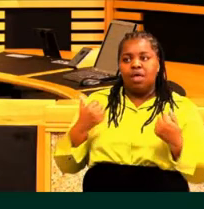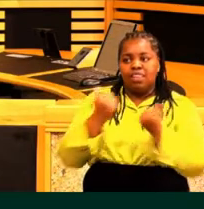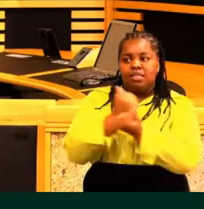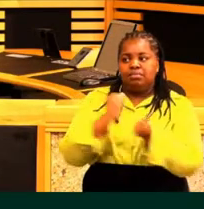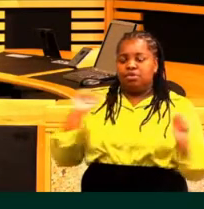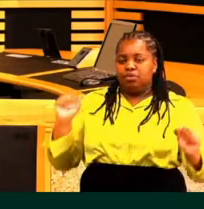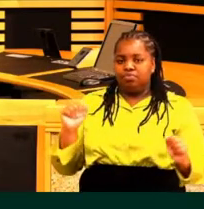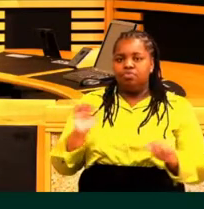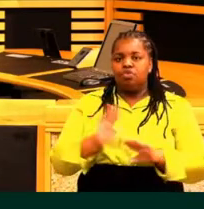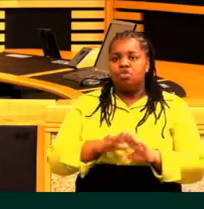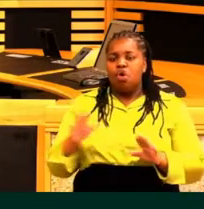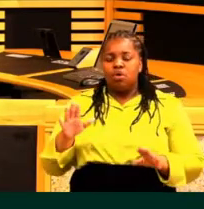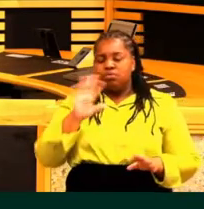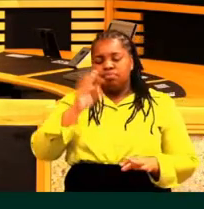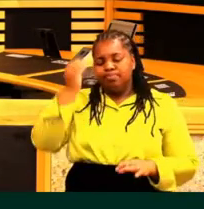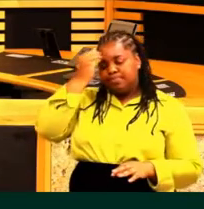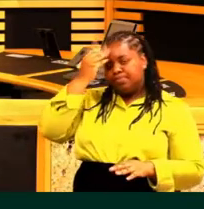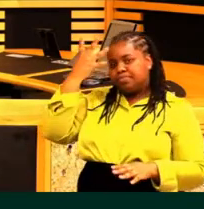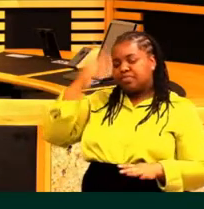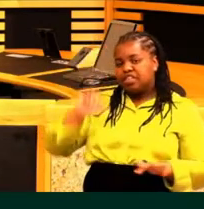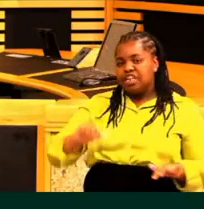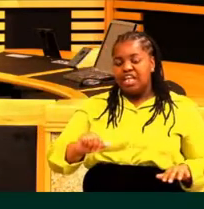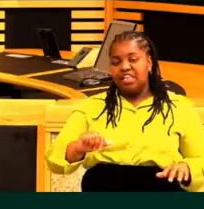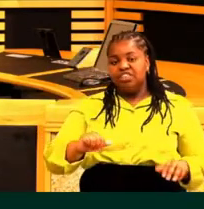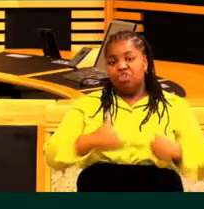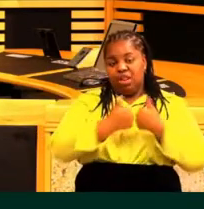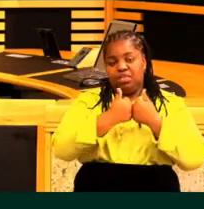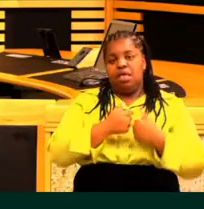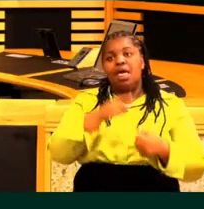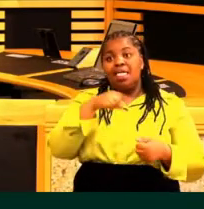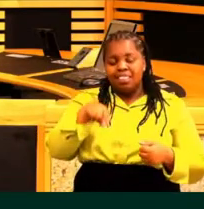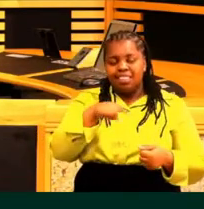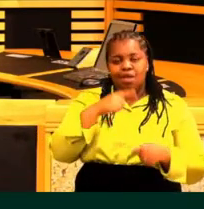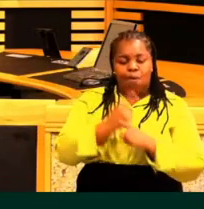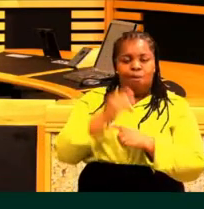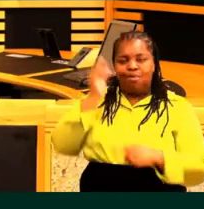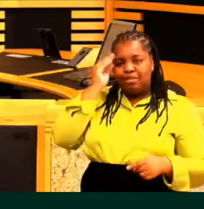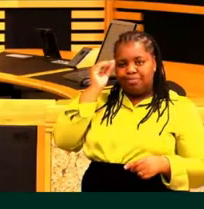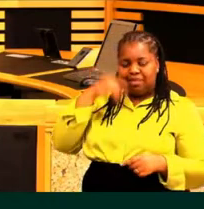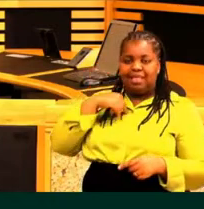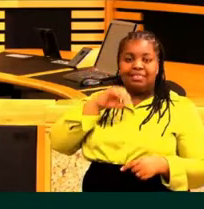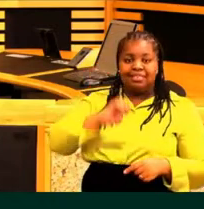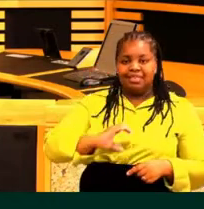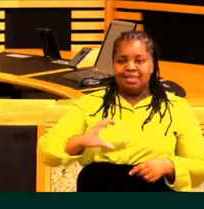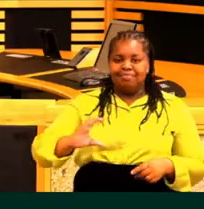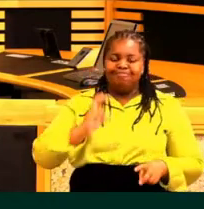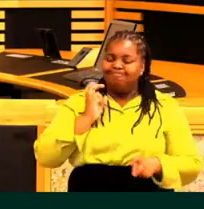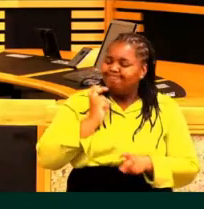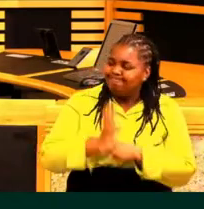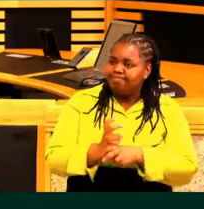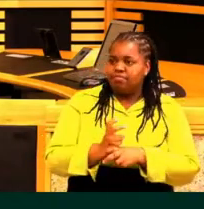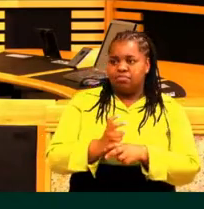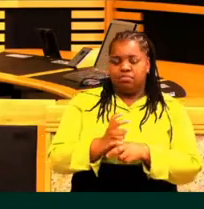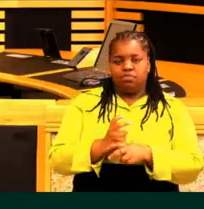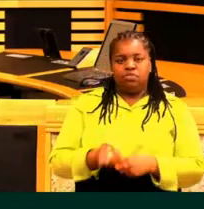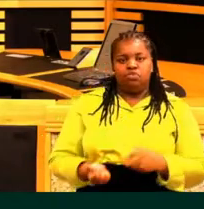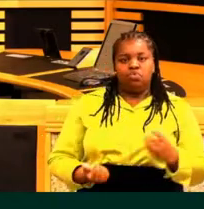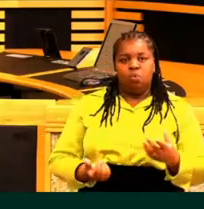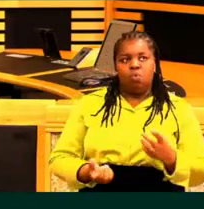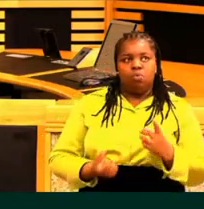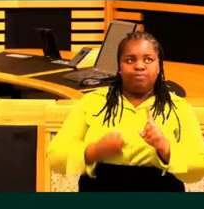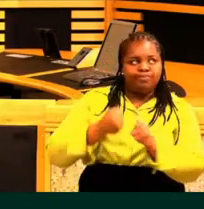notwithstanding the challenges that confront society and the province of the Eastern Cape the hardship and deprivation